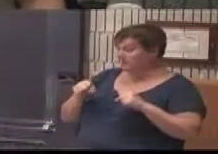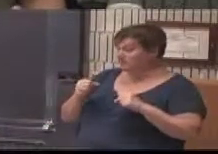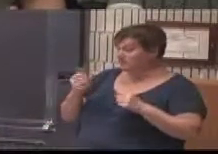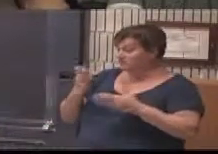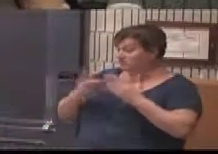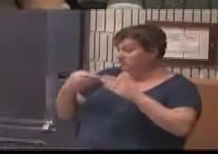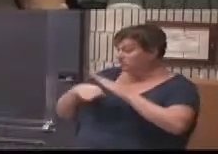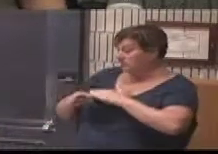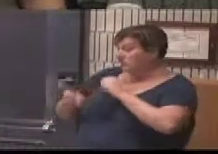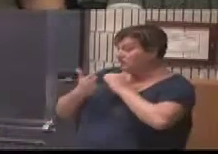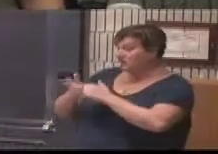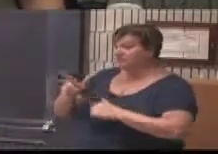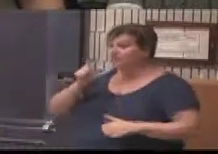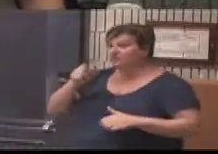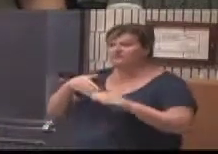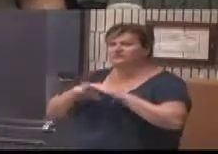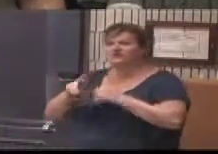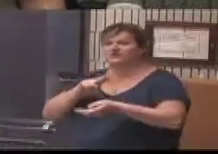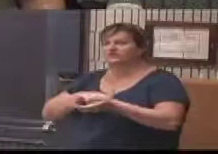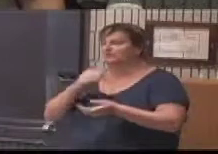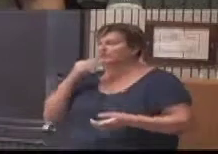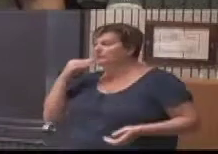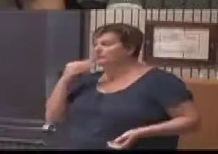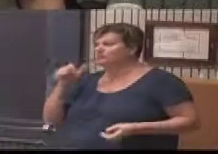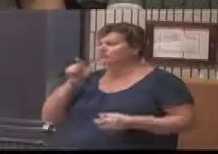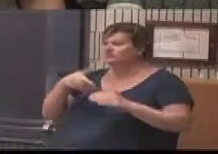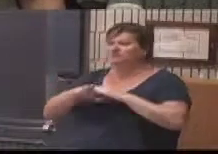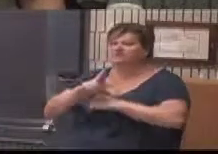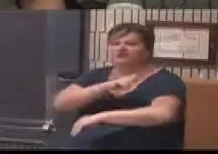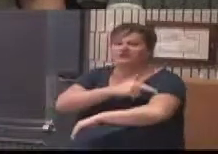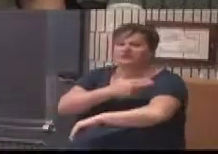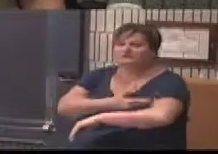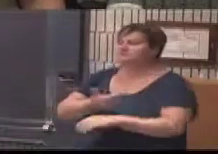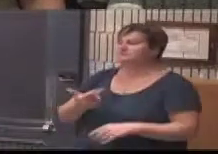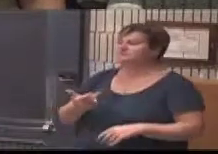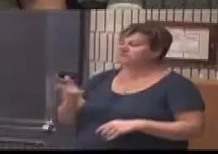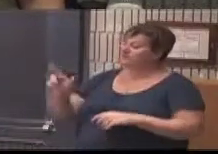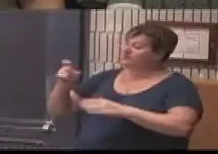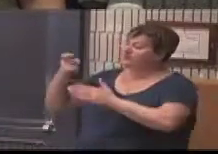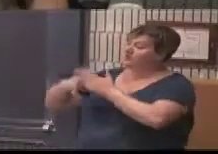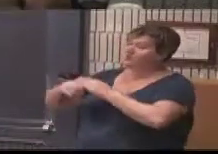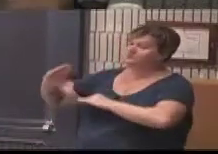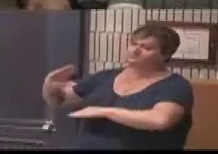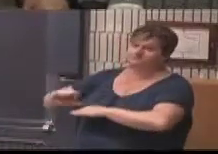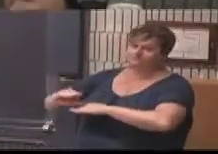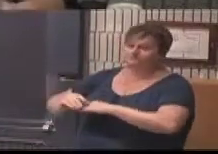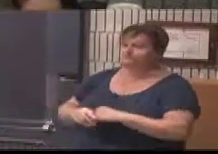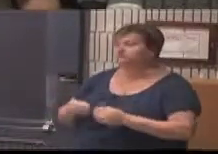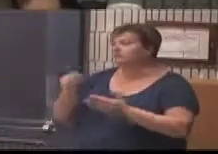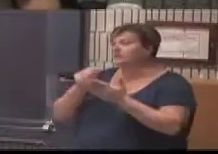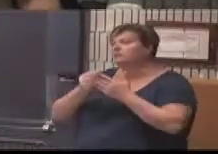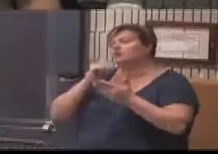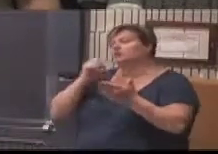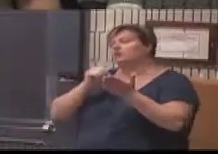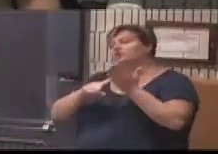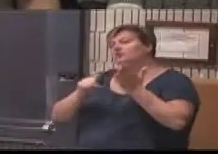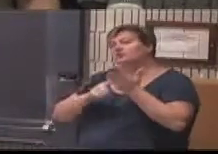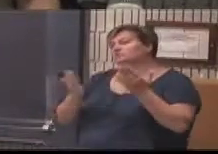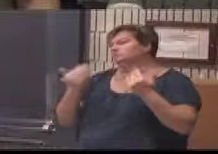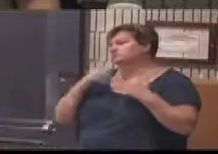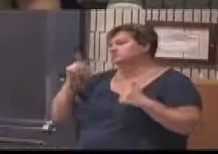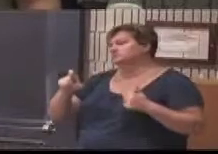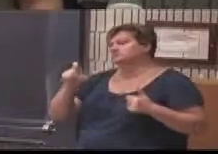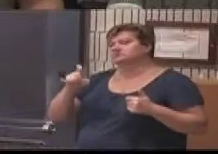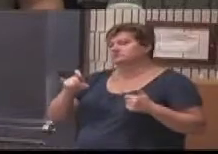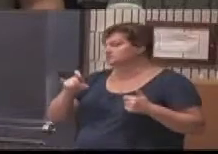house, you don't have to be in a nursing home, you don't have to be in the hospital, and it's keeping care down. Money for research is always something that we're asking